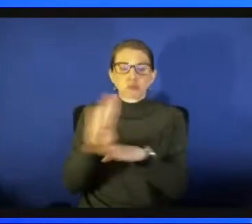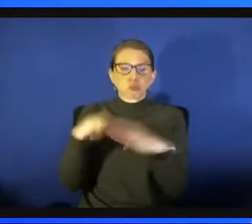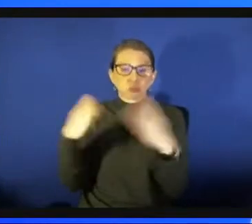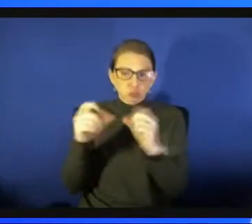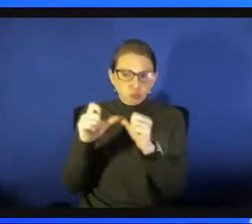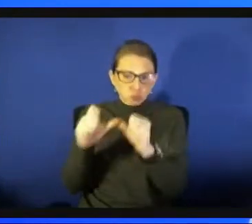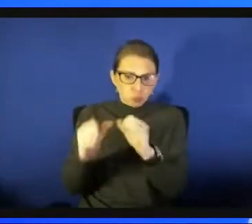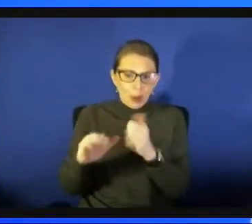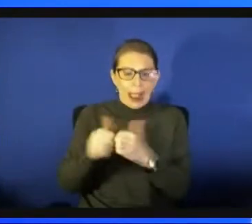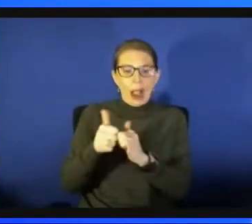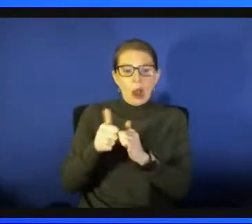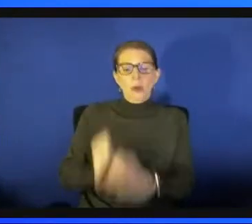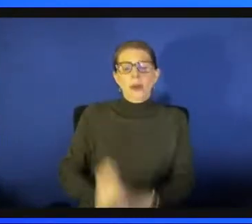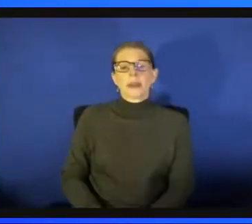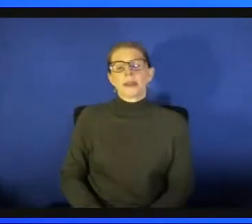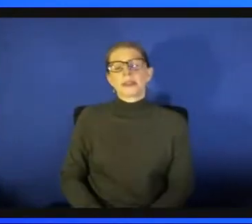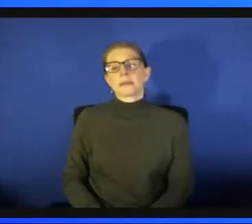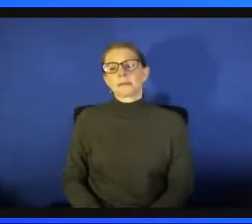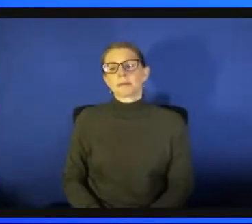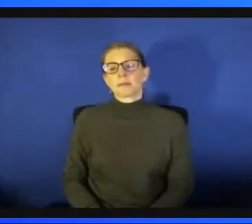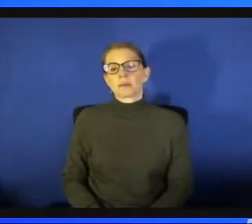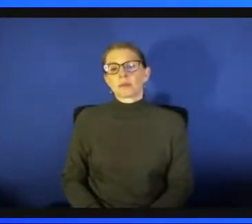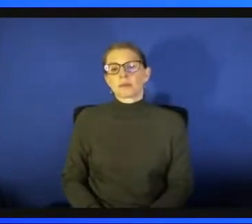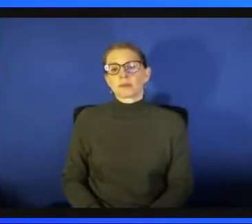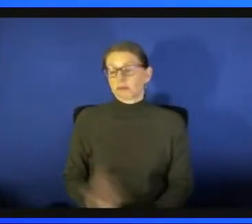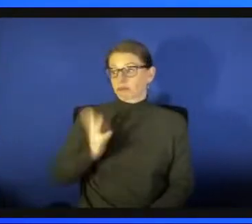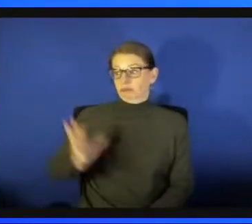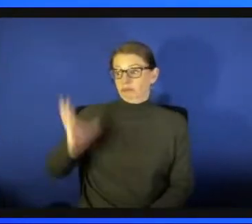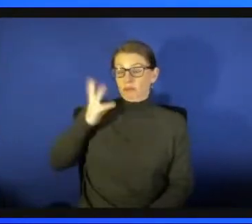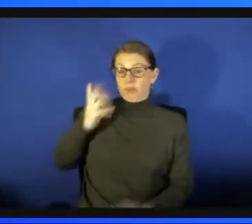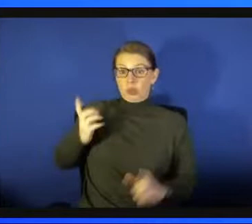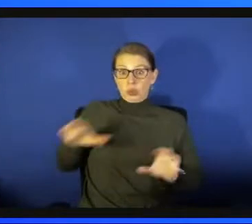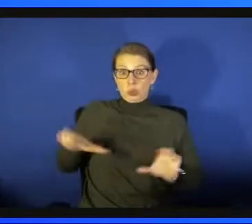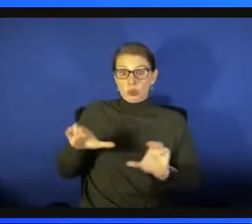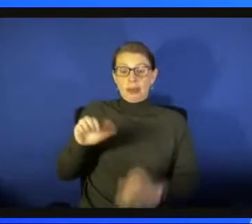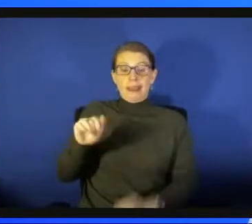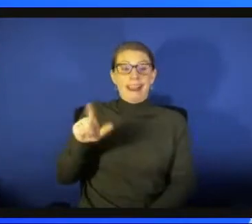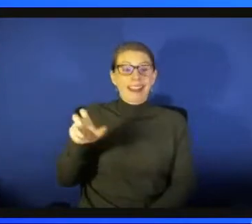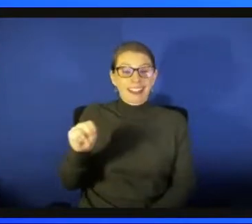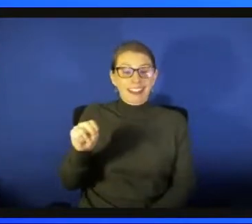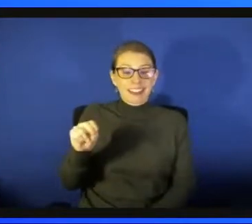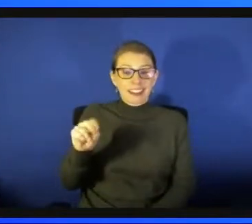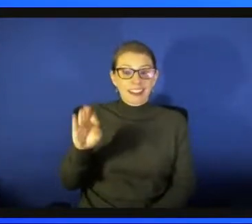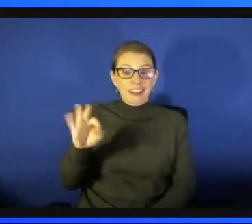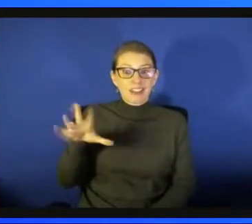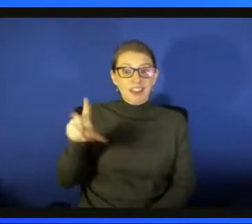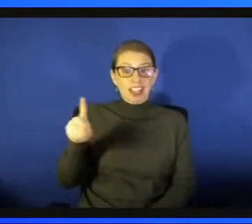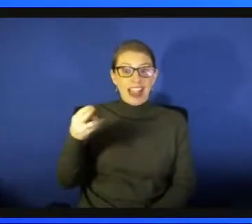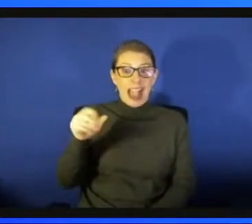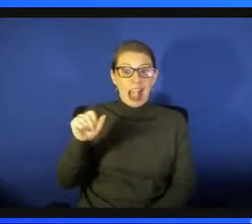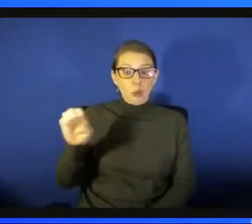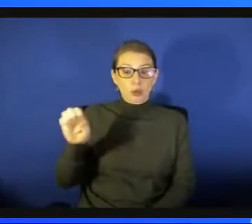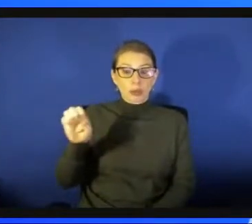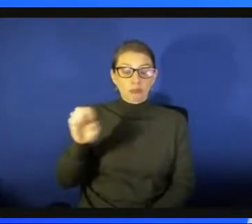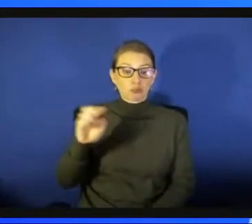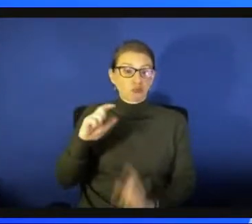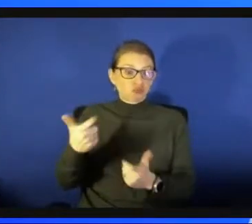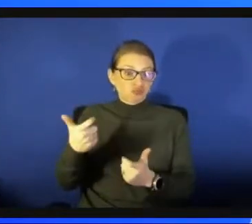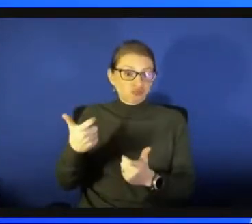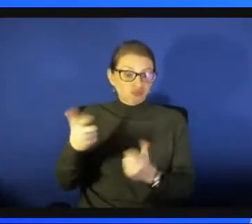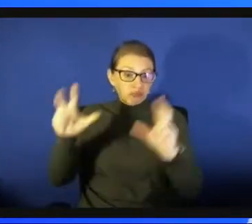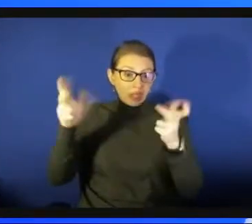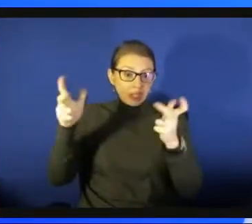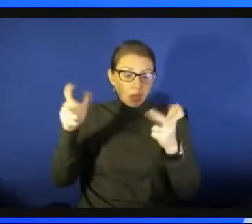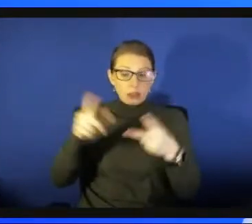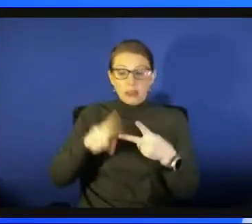keep going back to the things that we want to do, like going to Allen Fieldhouse and watching basketball, or going to concerts at T-Mobile Center? It's all of those things. How do we